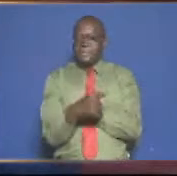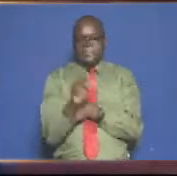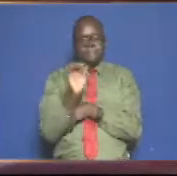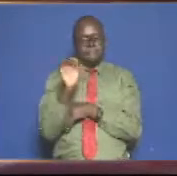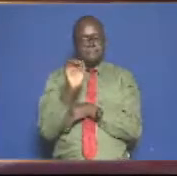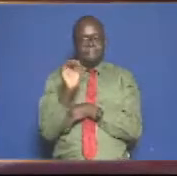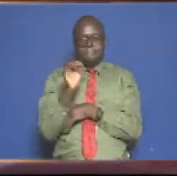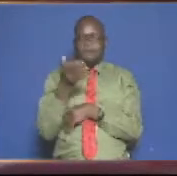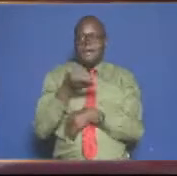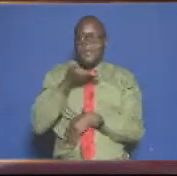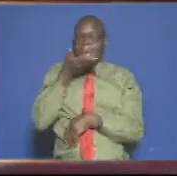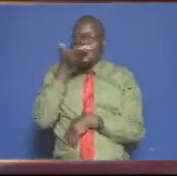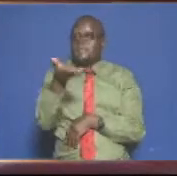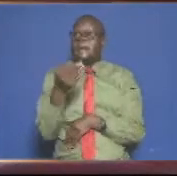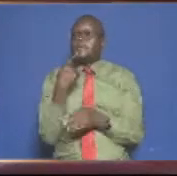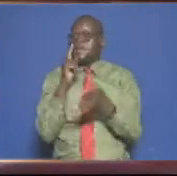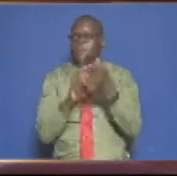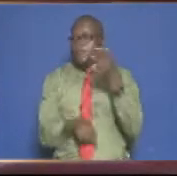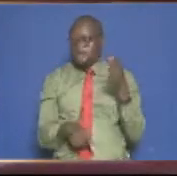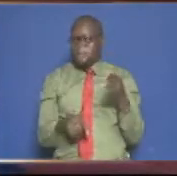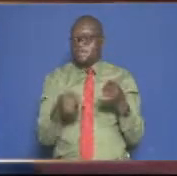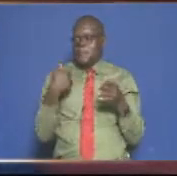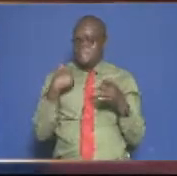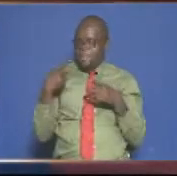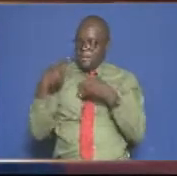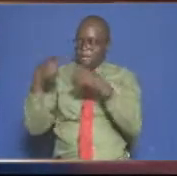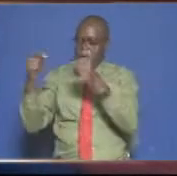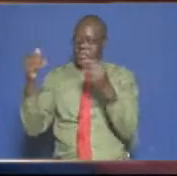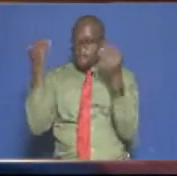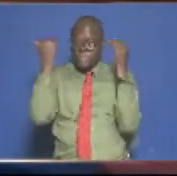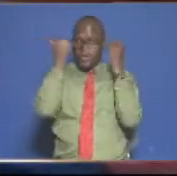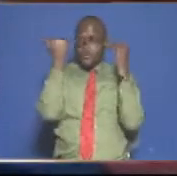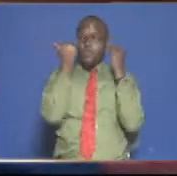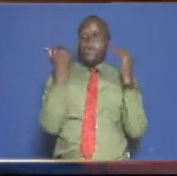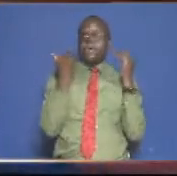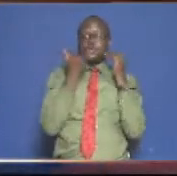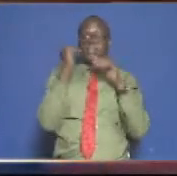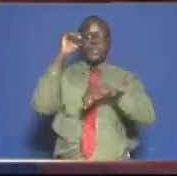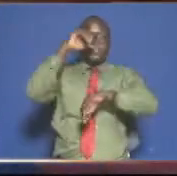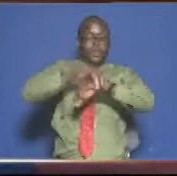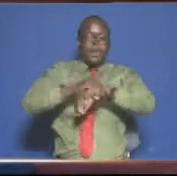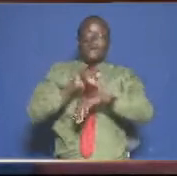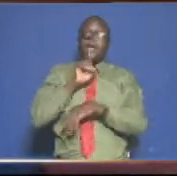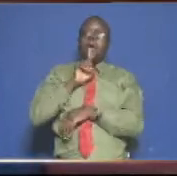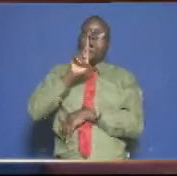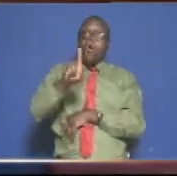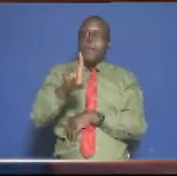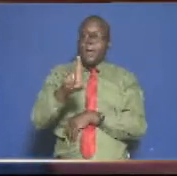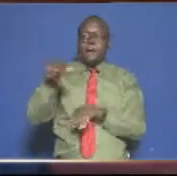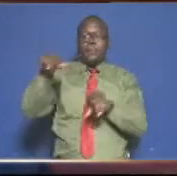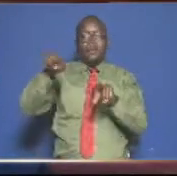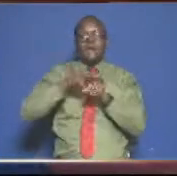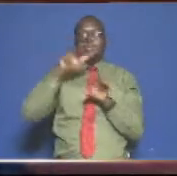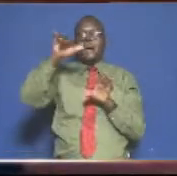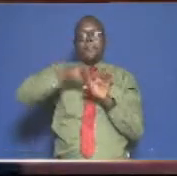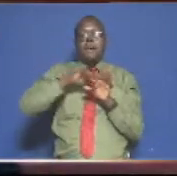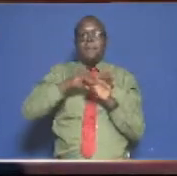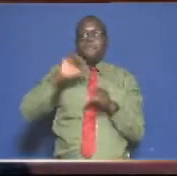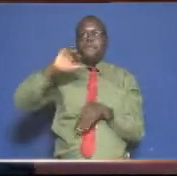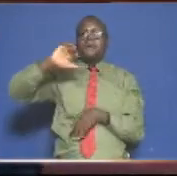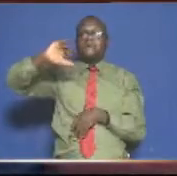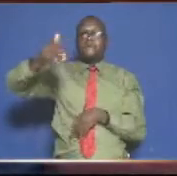fact, the answer, Mr. Speaker, he says that I should go to a court of law and get an order as a member for Garissa Township so